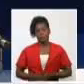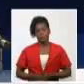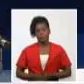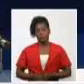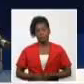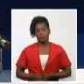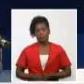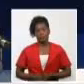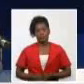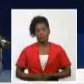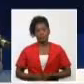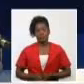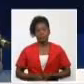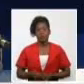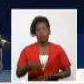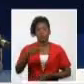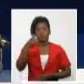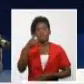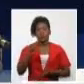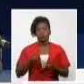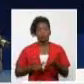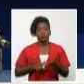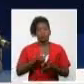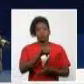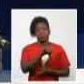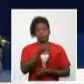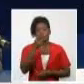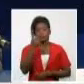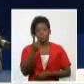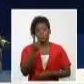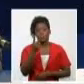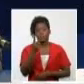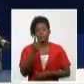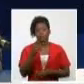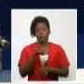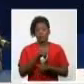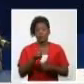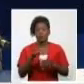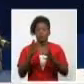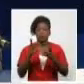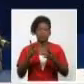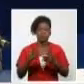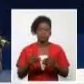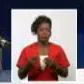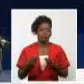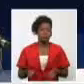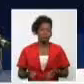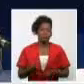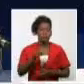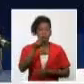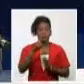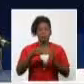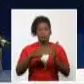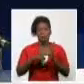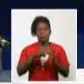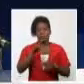of the curve or of the peak, we unquestionably continue to go